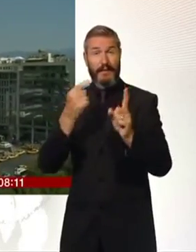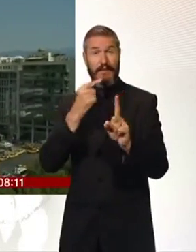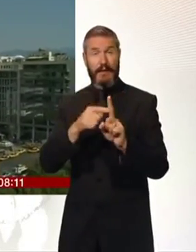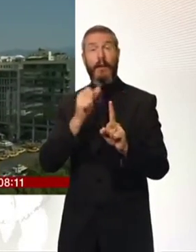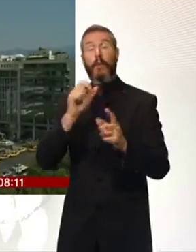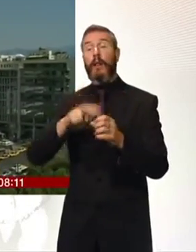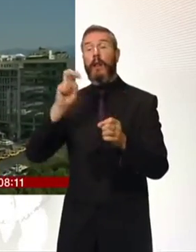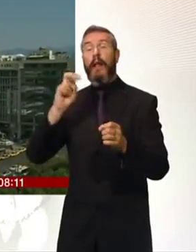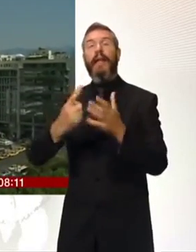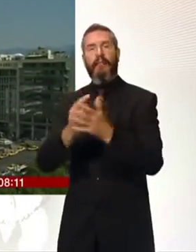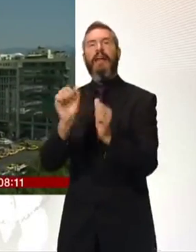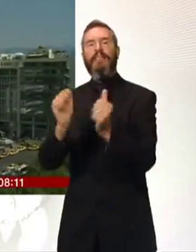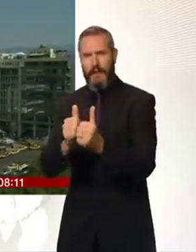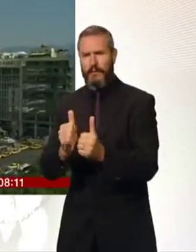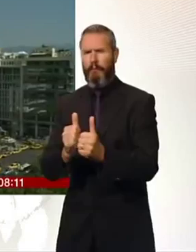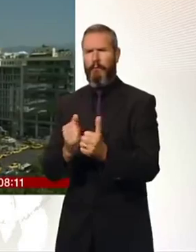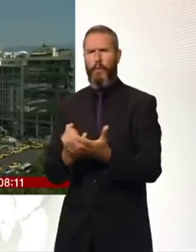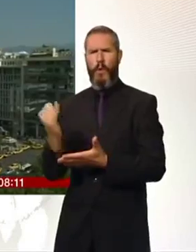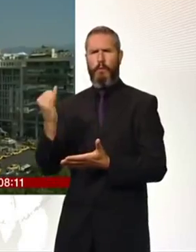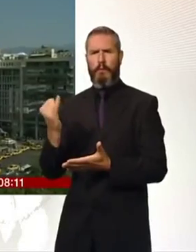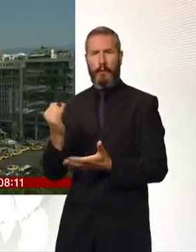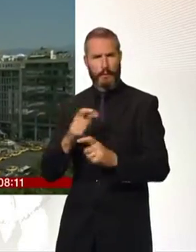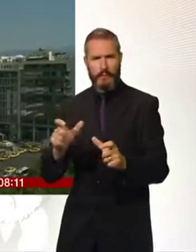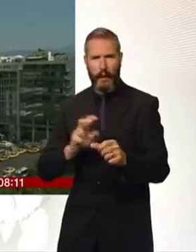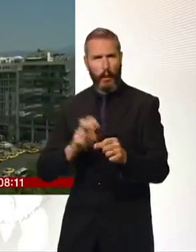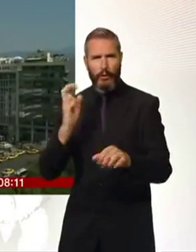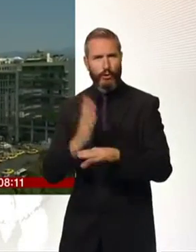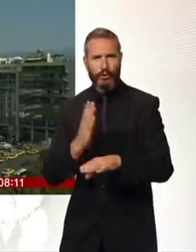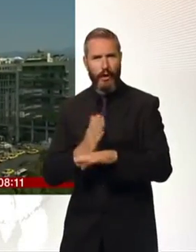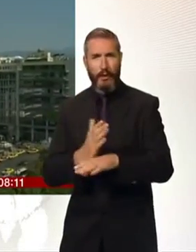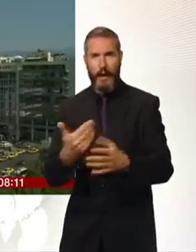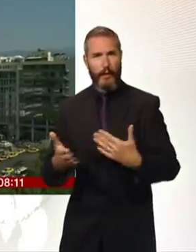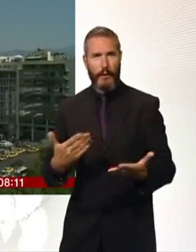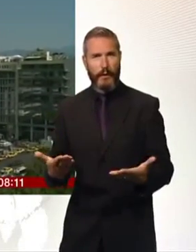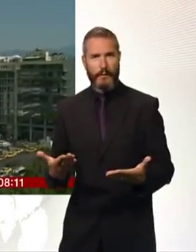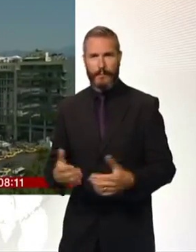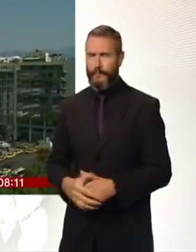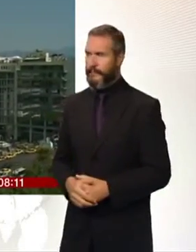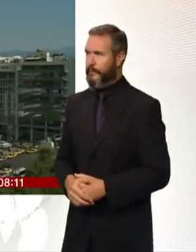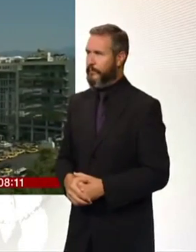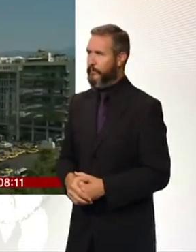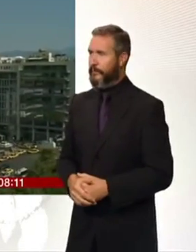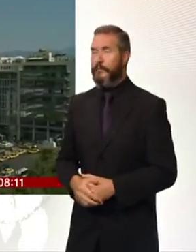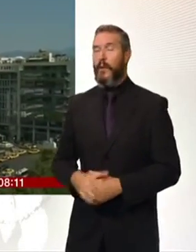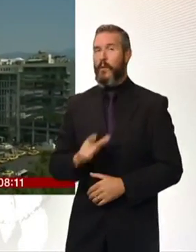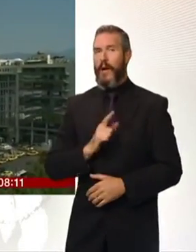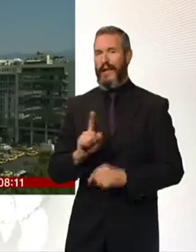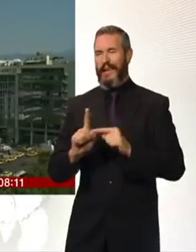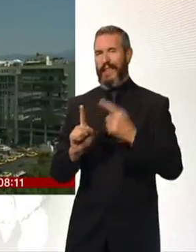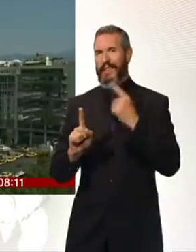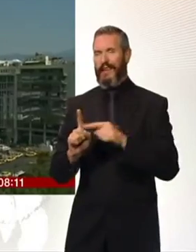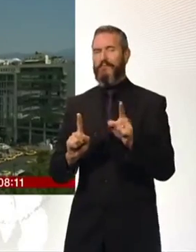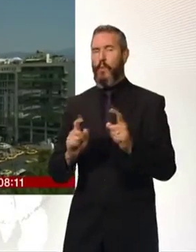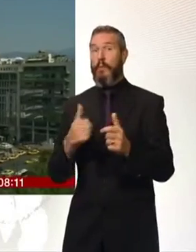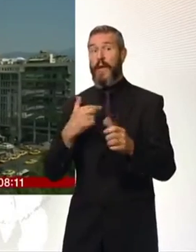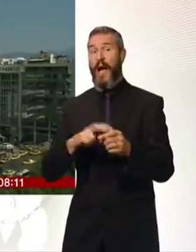resign if there was a yes vote. He got a very overwhelming and resounding no vote, and he still stepped aside because I think it might help the